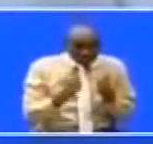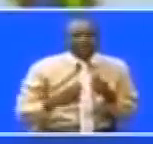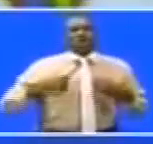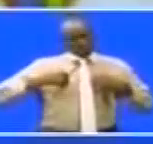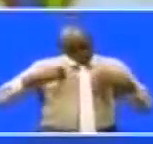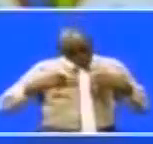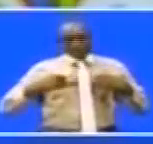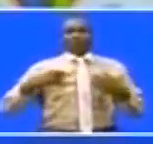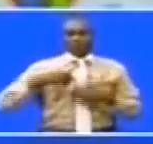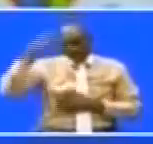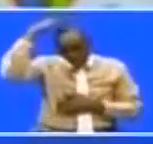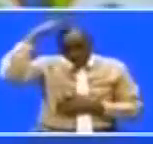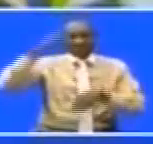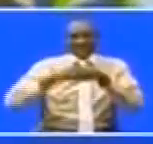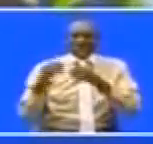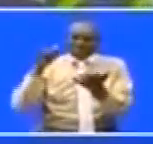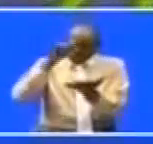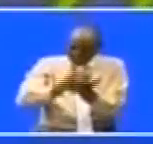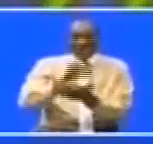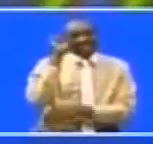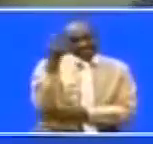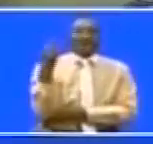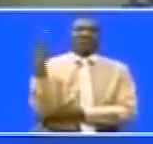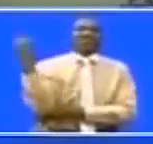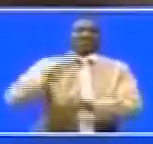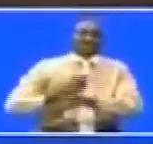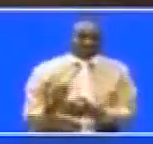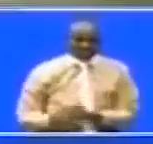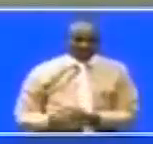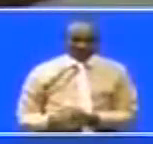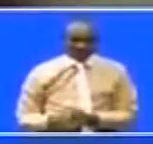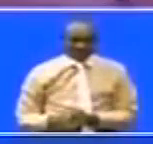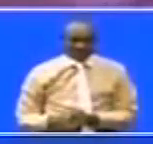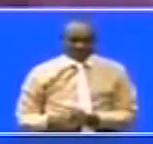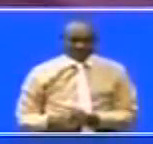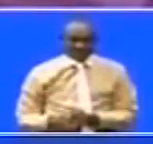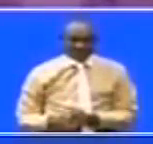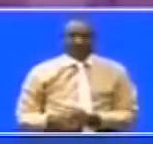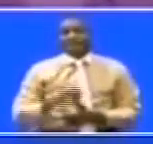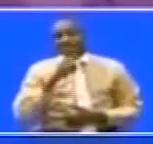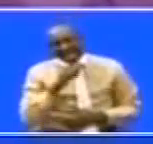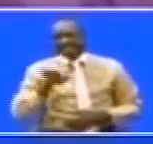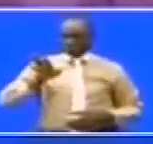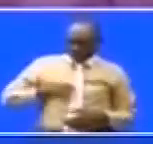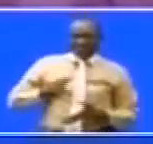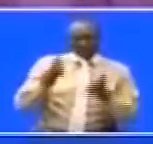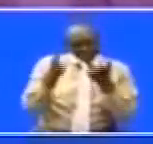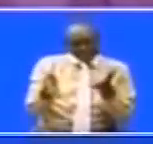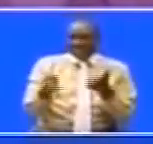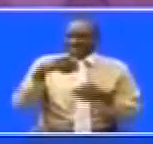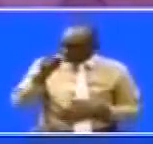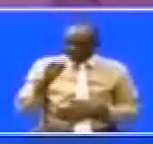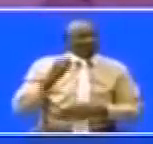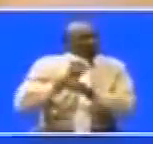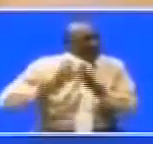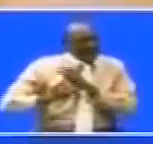Francis will adorn once he lands in Kenya for a three-day visit. The men and women here are not taking